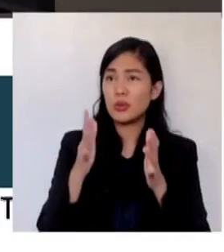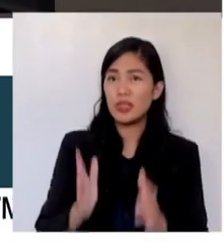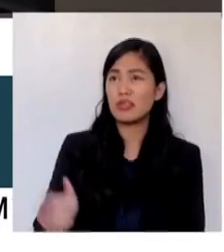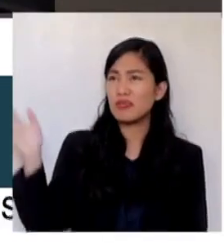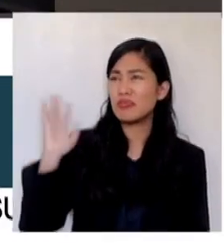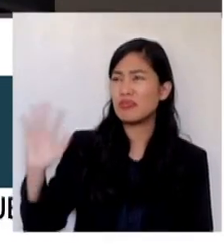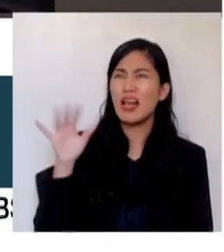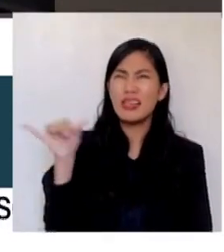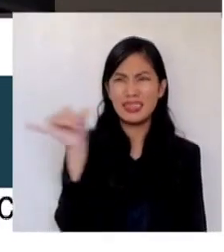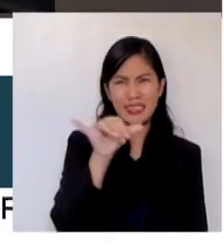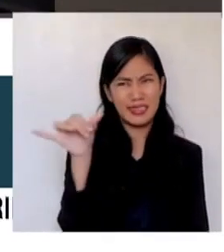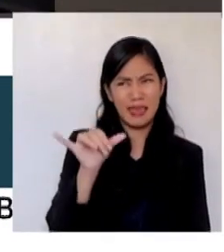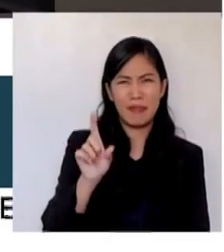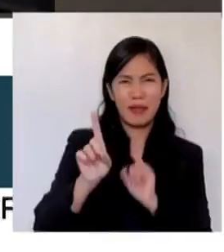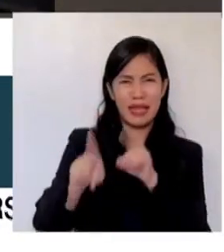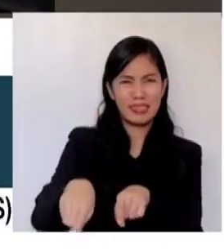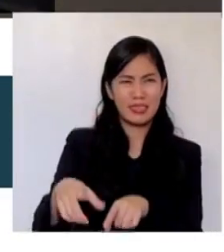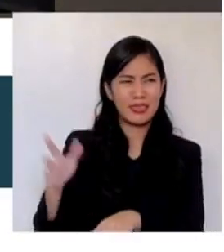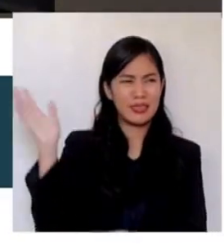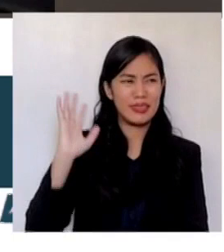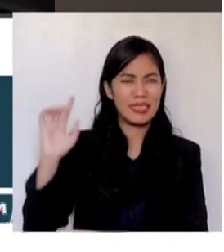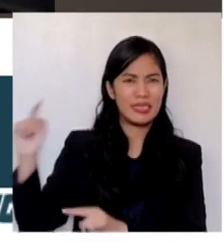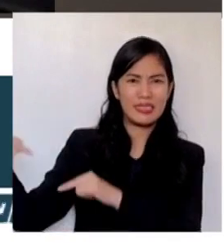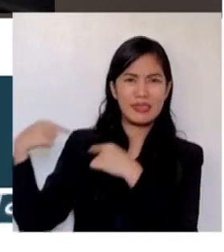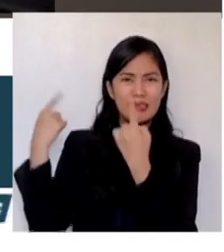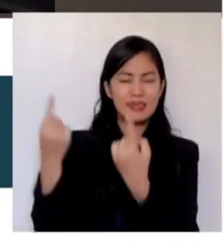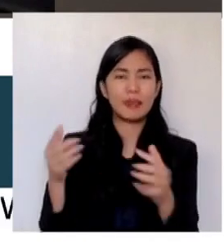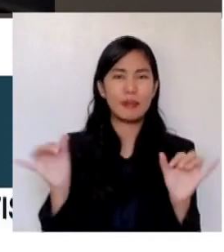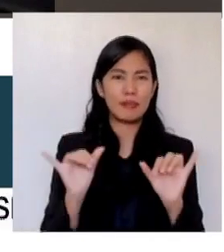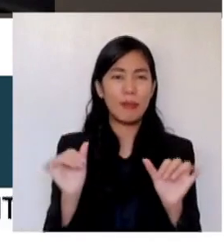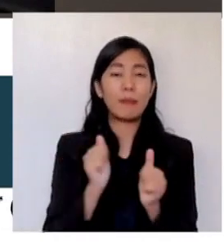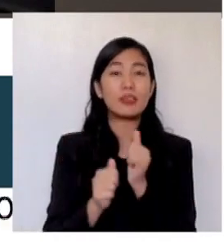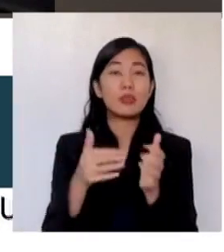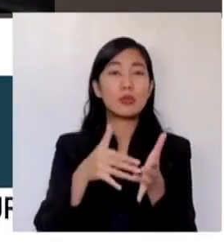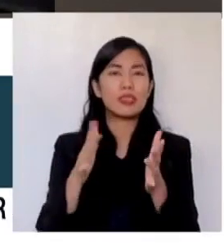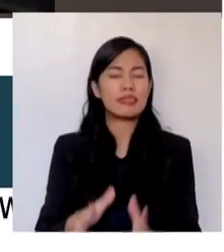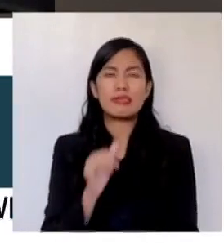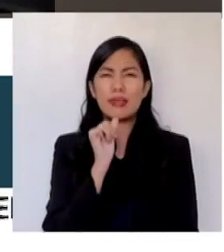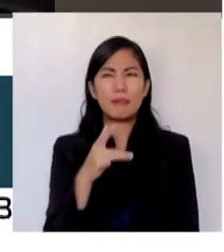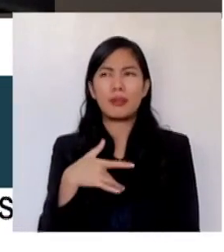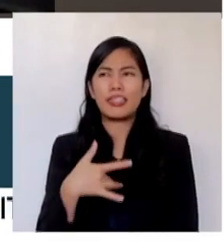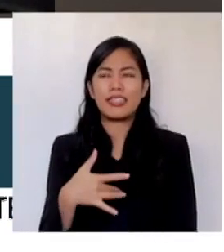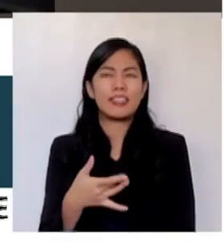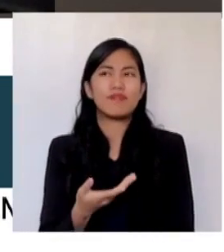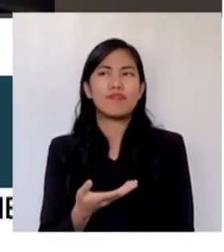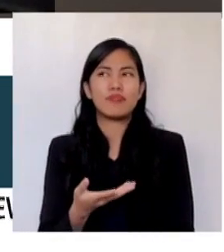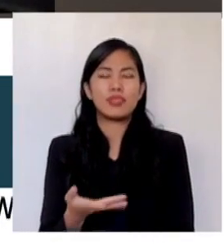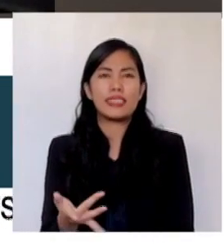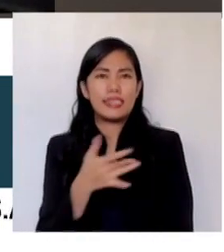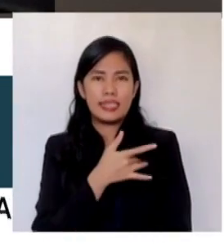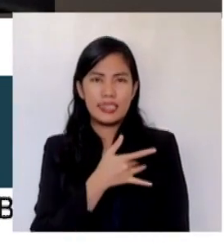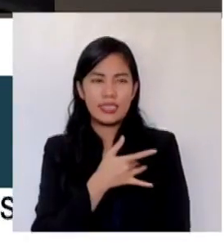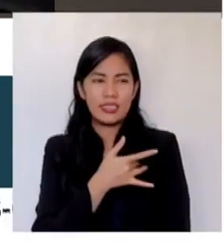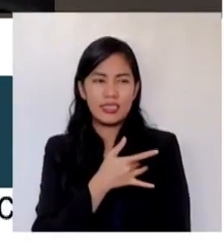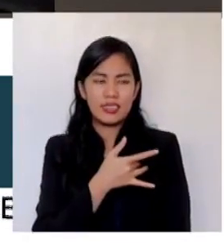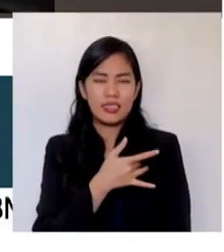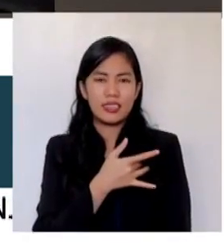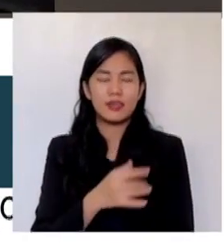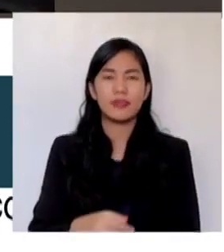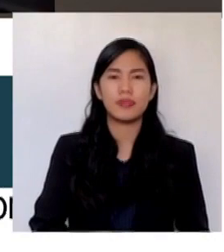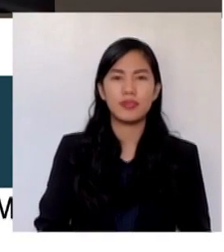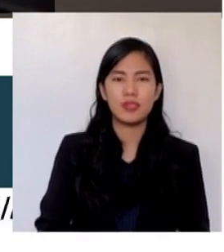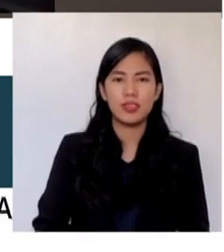old type of thing. I mean, so they will not see that as the solving the problems that they are facing that have